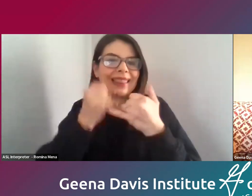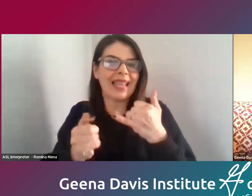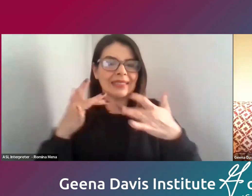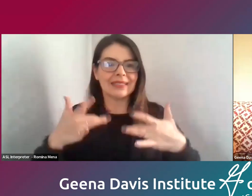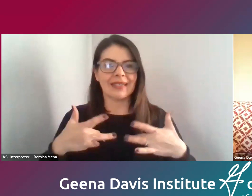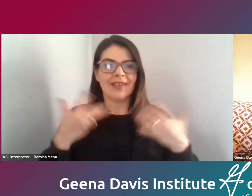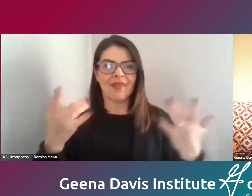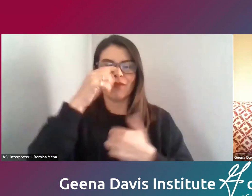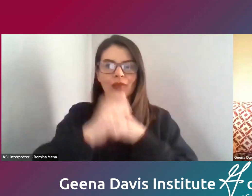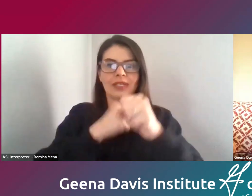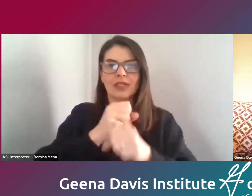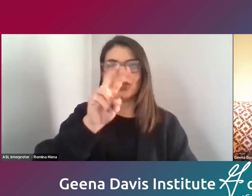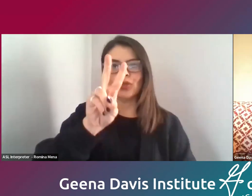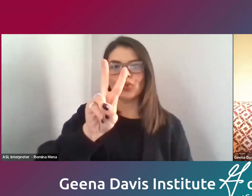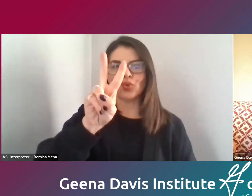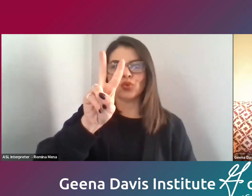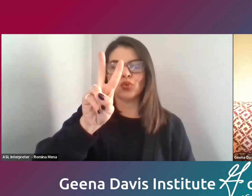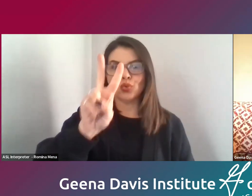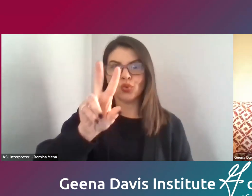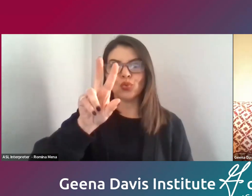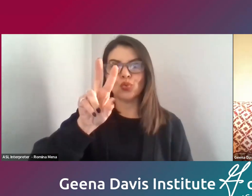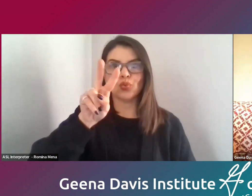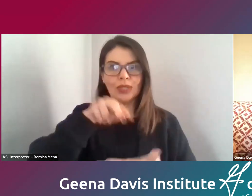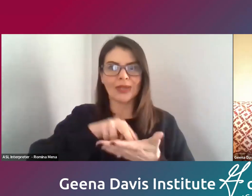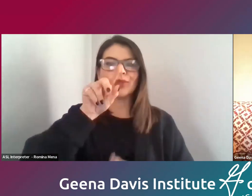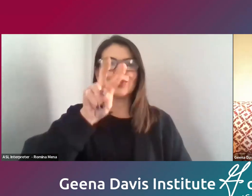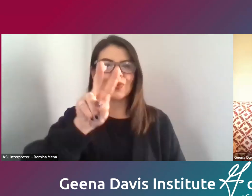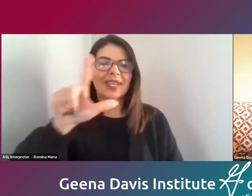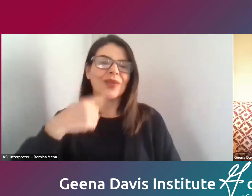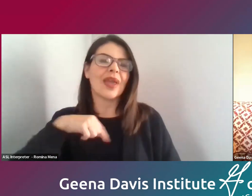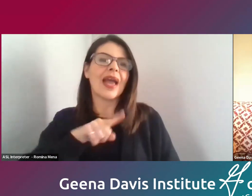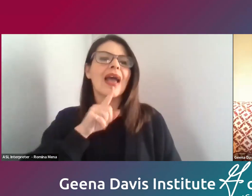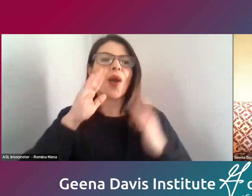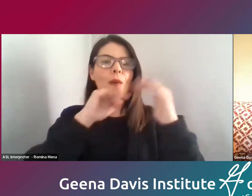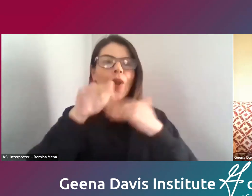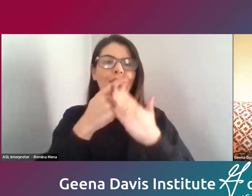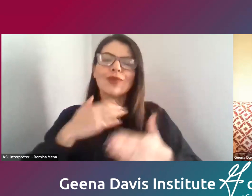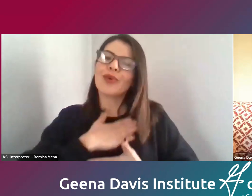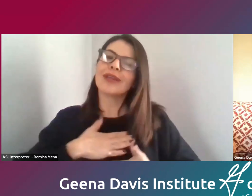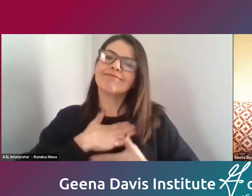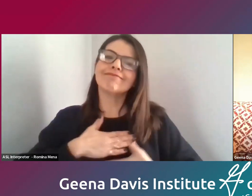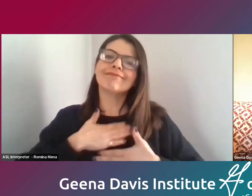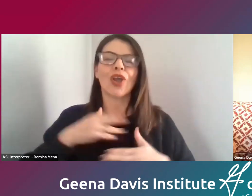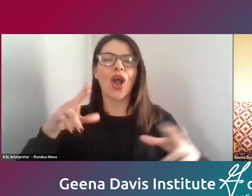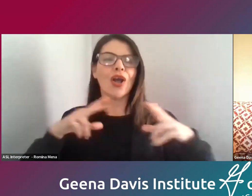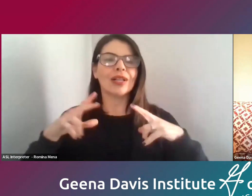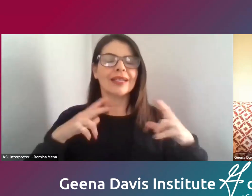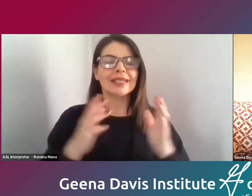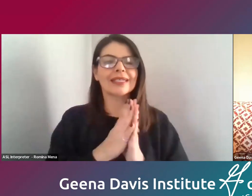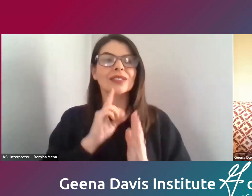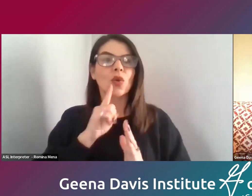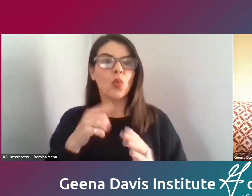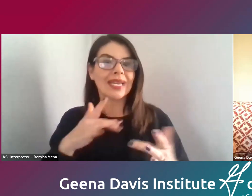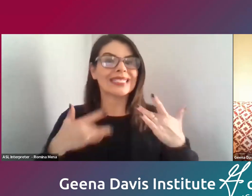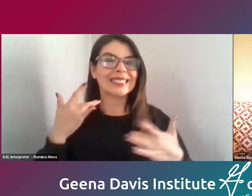of 2023. I hope all of you enjoy a very happy holiday season. We very much look forward to seeing you next